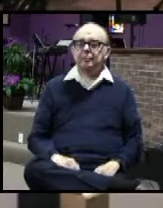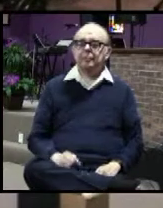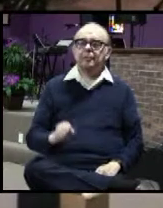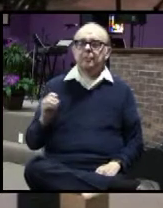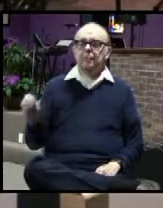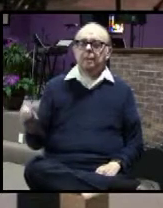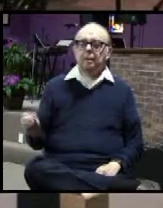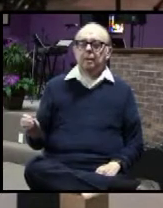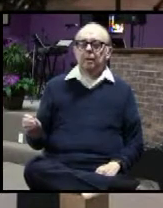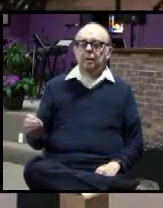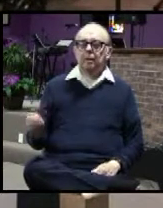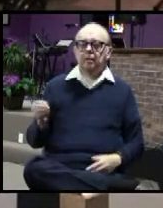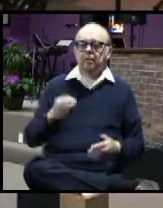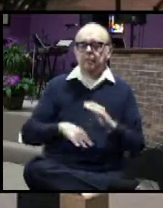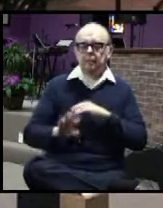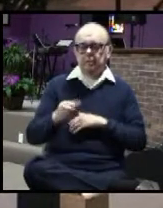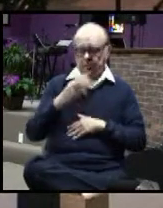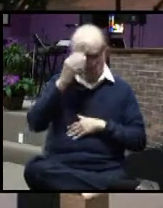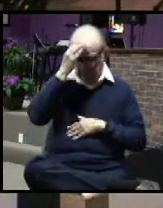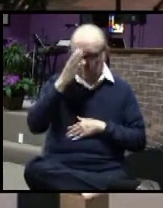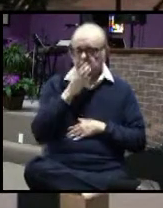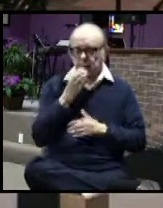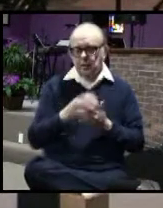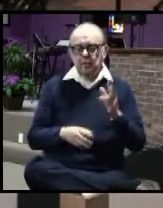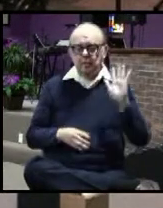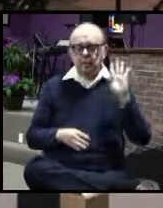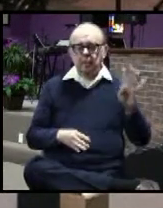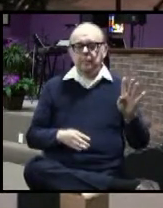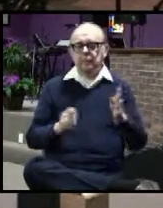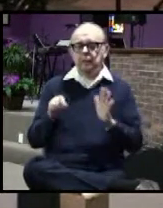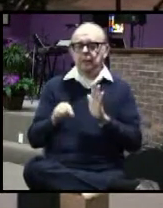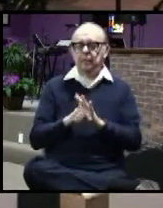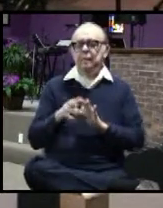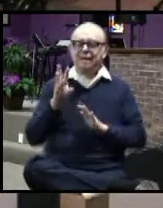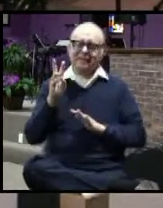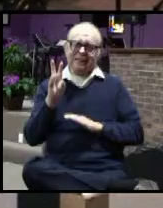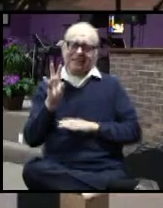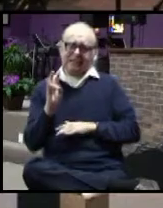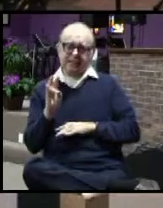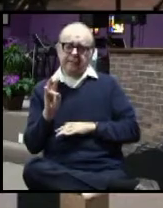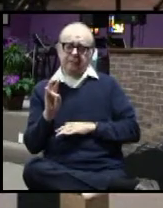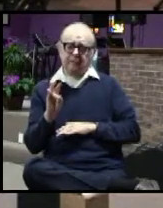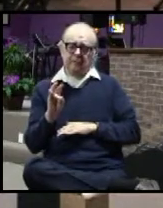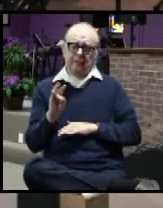when we come into 2 Corinthians chapter 4, verses 6 and 7 here,